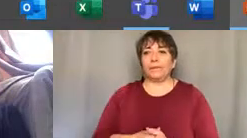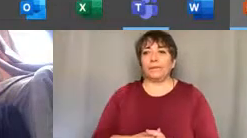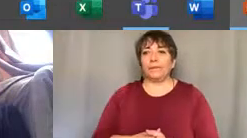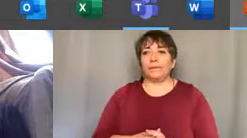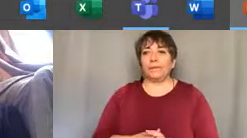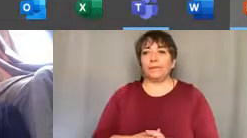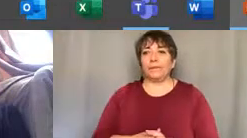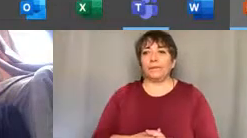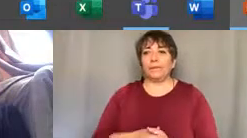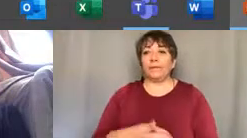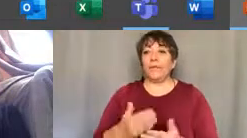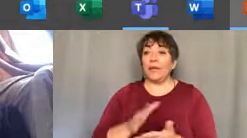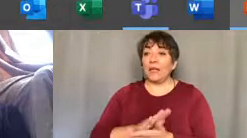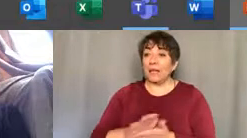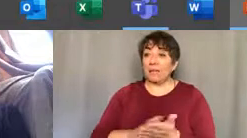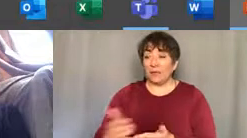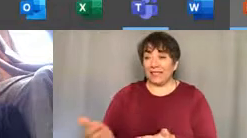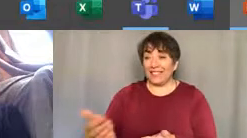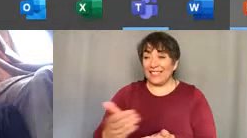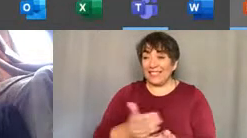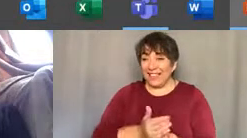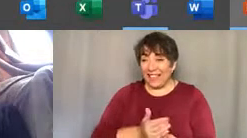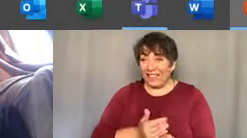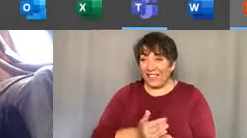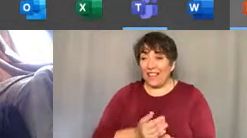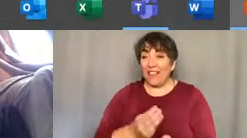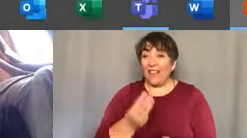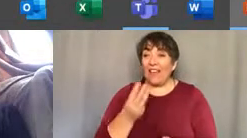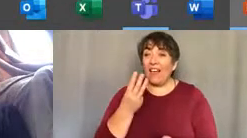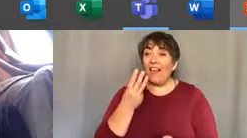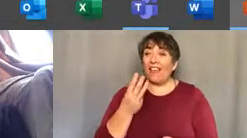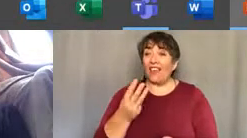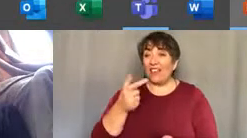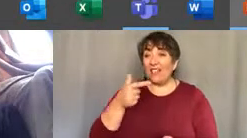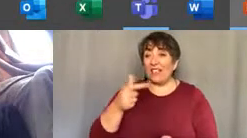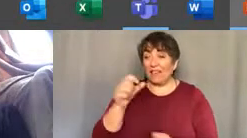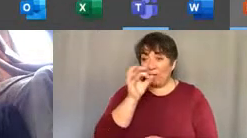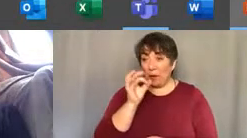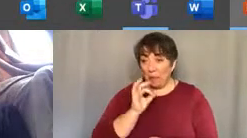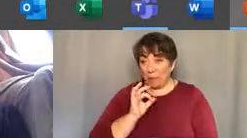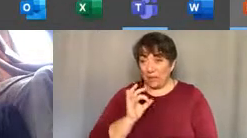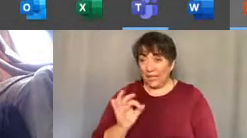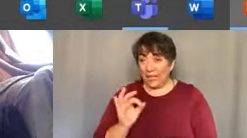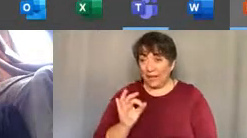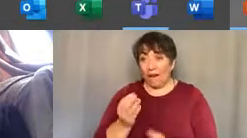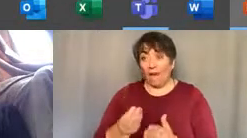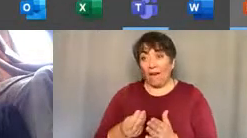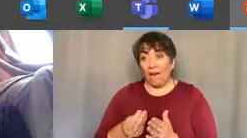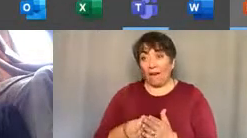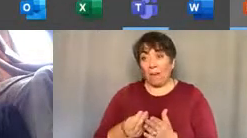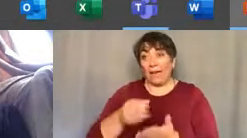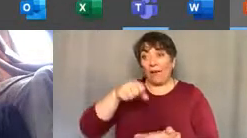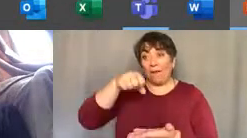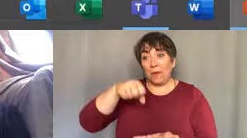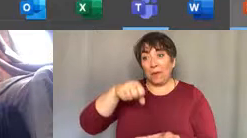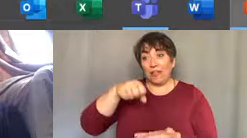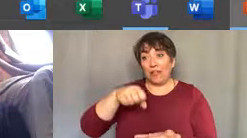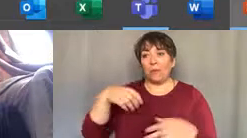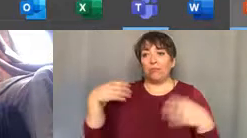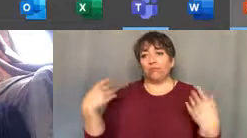to a 37% increase in monetary value. So it was actually a £1.1 million increase last year